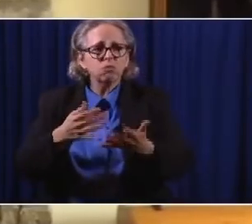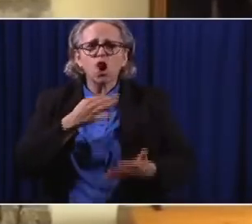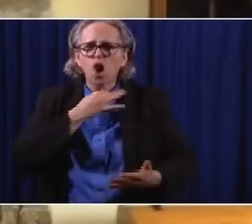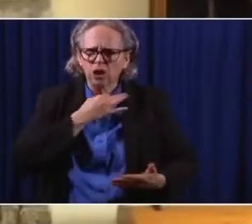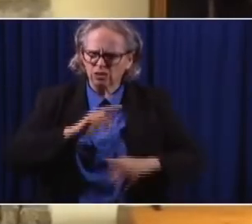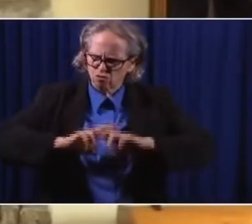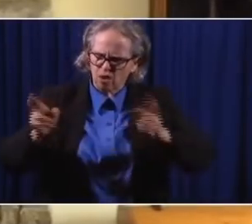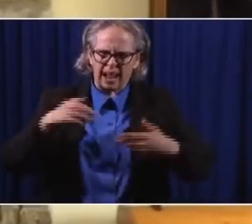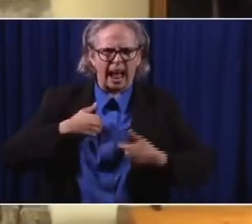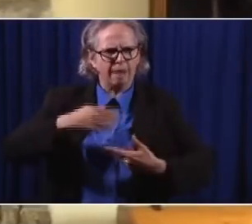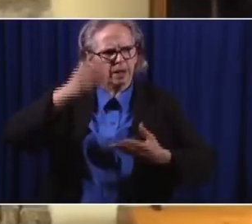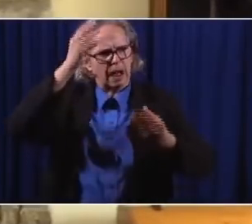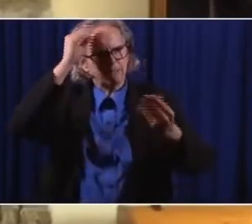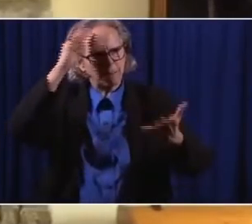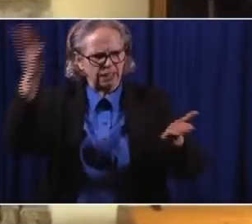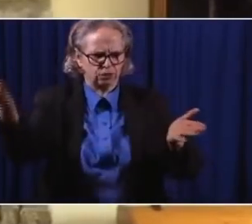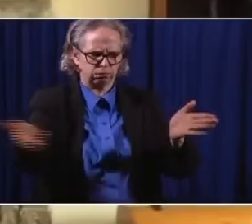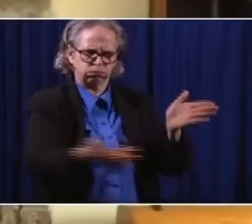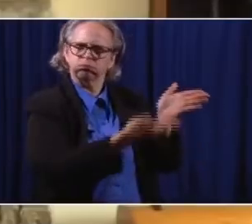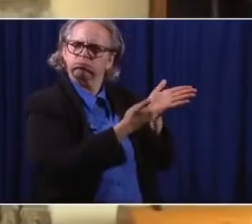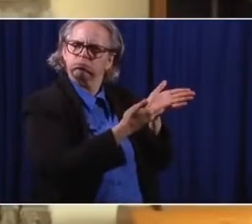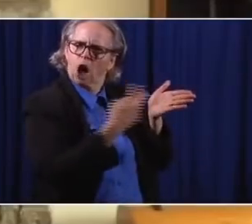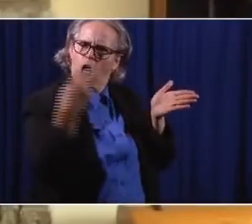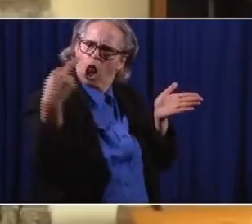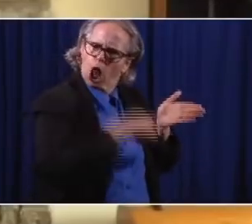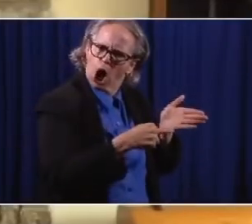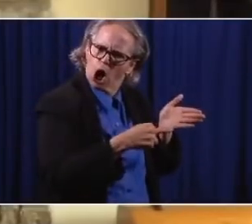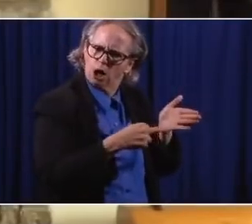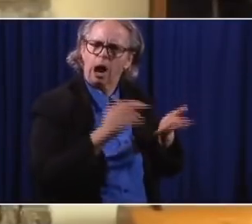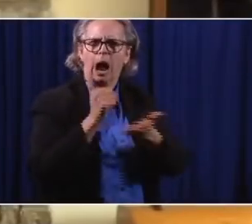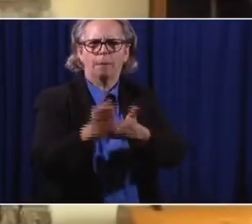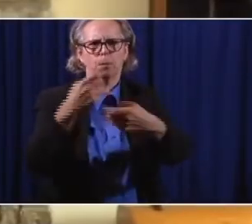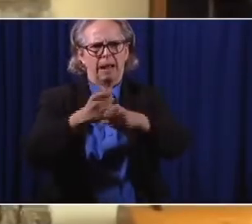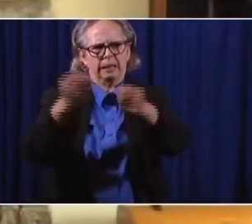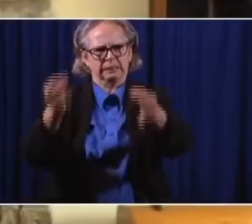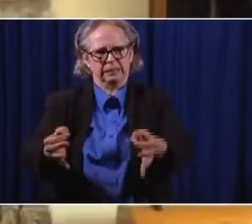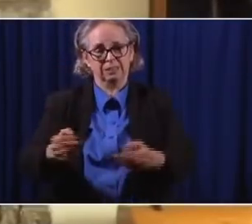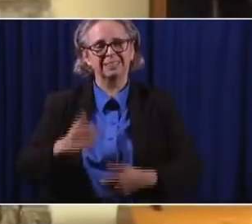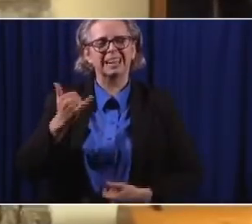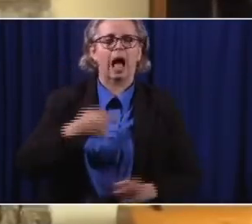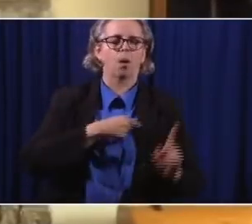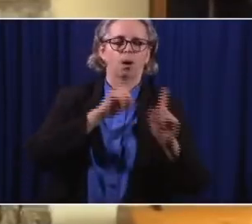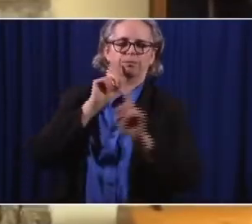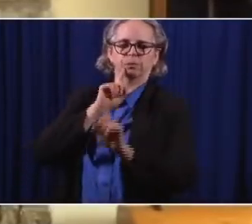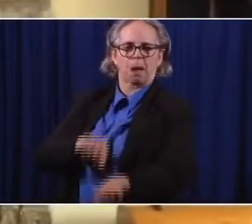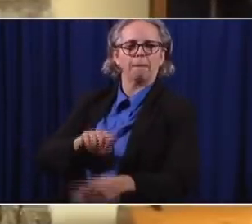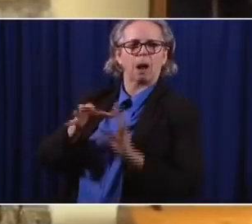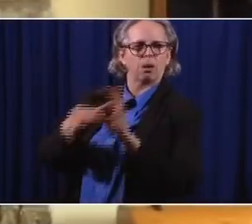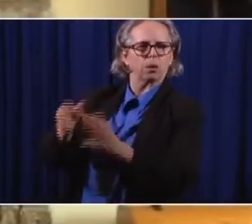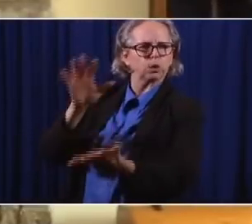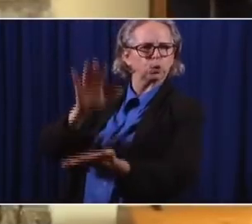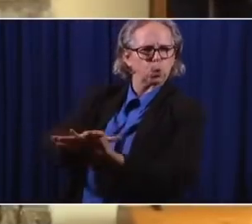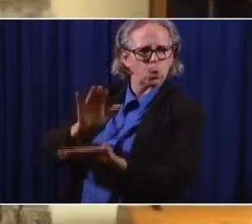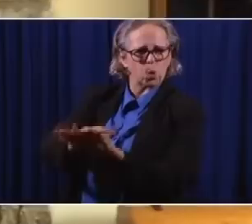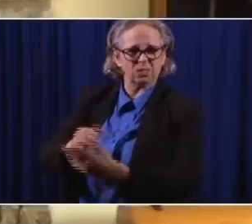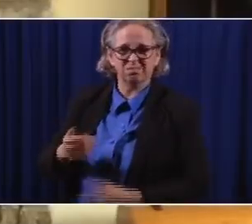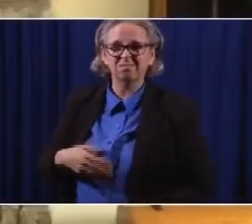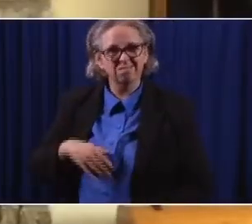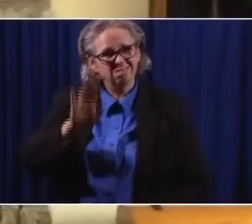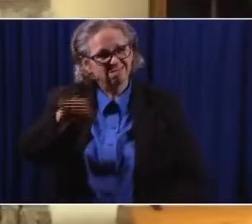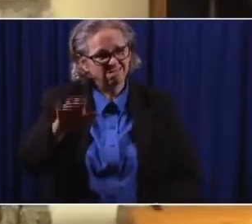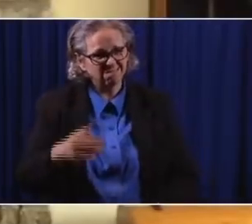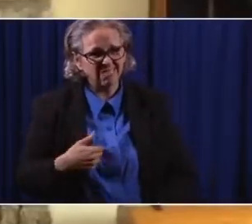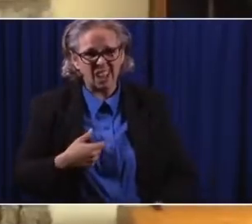we ask you to look at. Let's talk about our schools. I expressed the other day a concern,